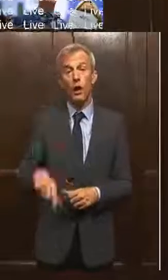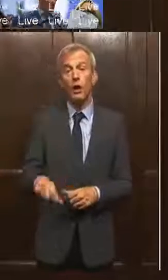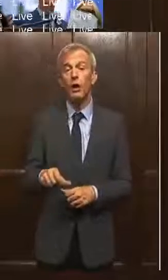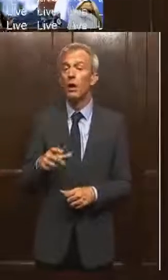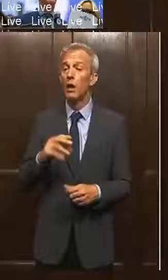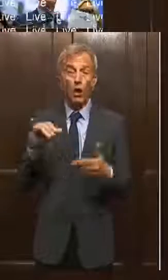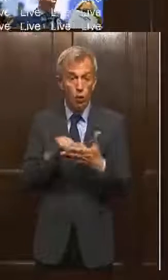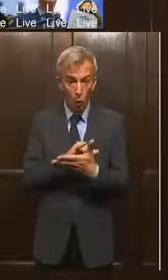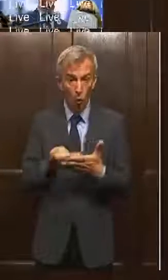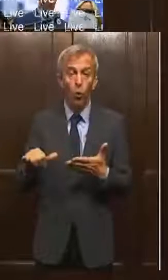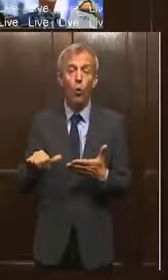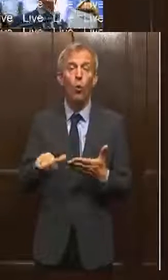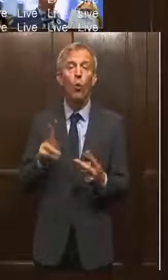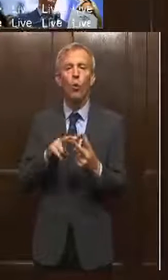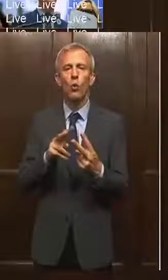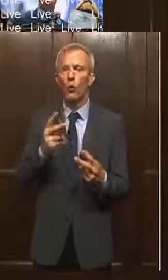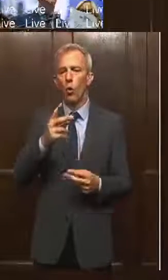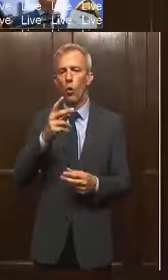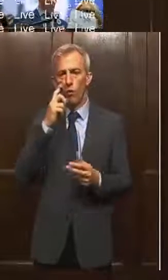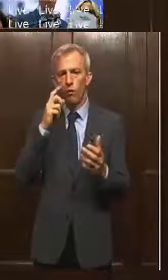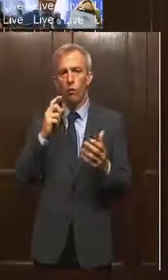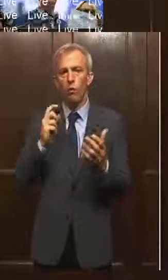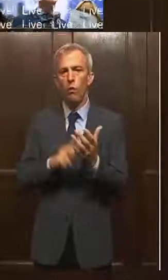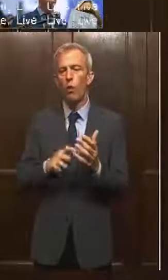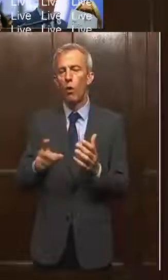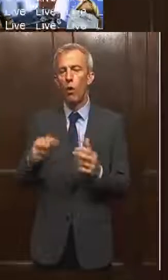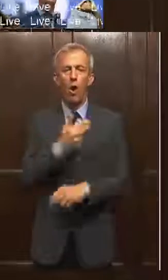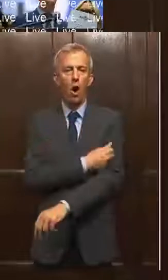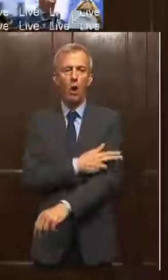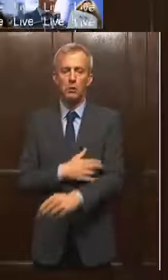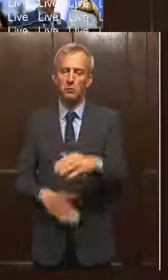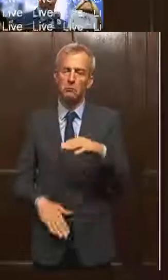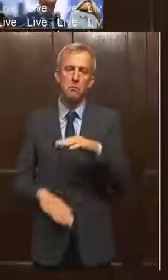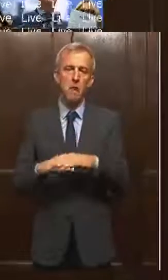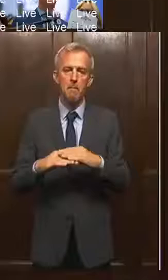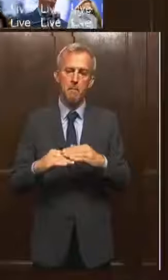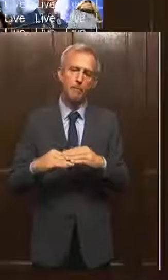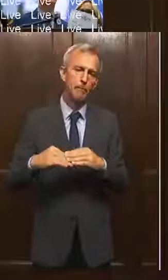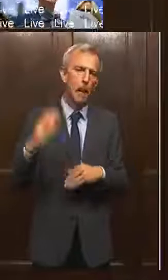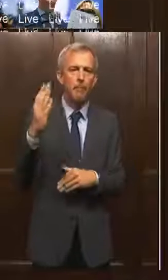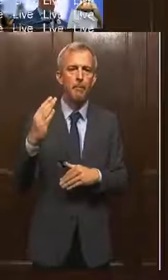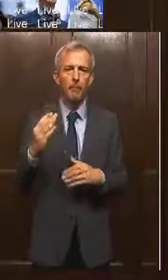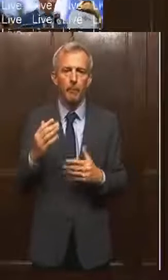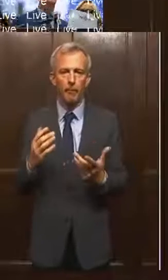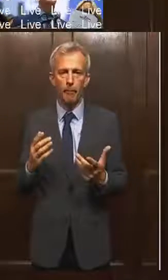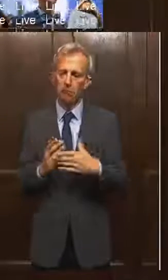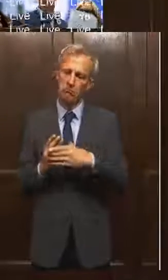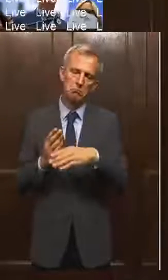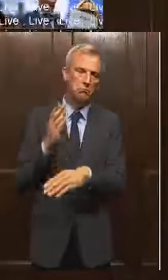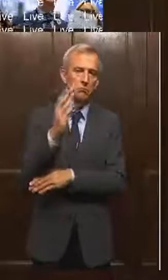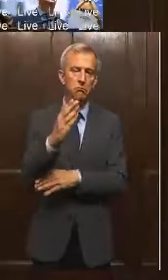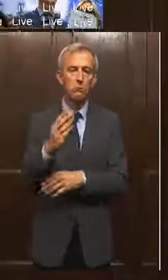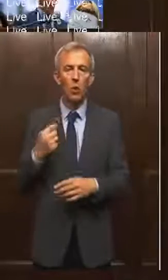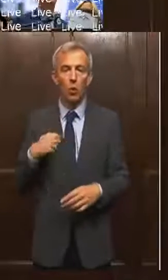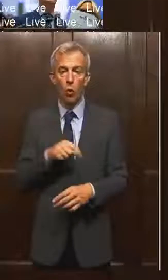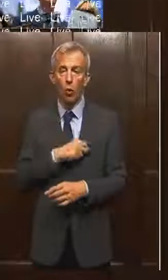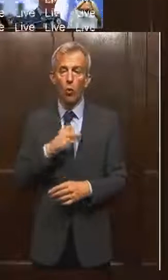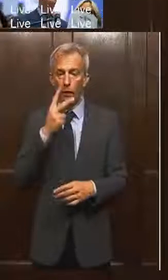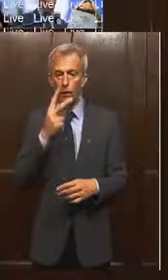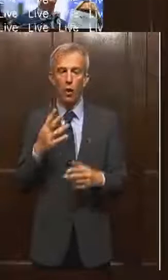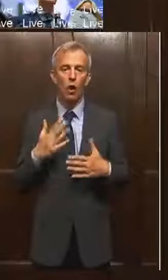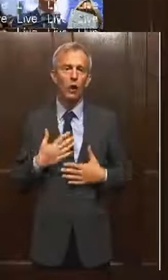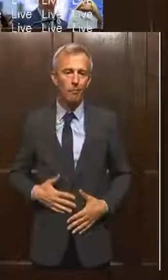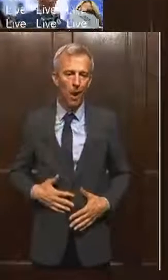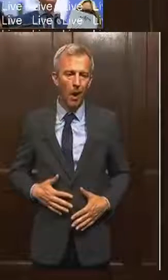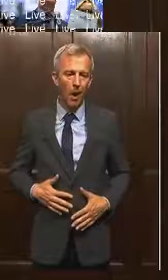York, hospitals come up to the point of their capacity and sometimes beyond. We've seen bodies in refrigerated units.